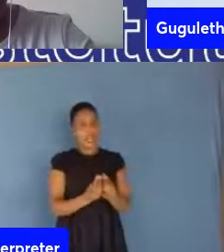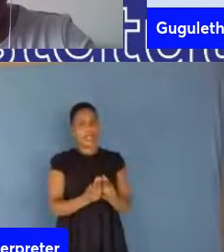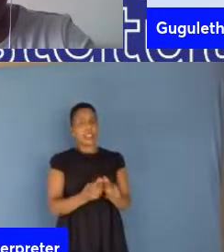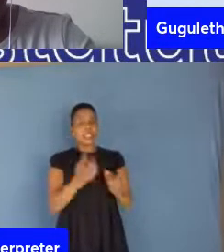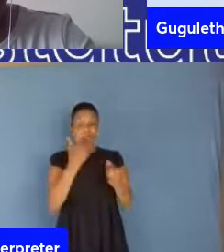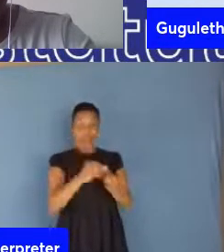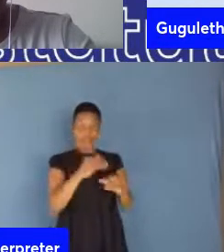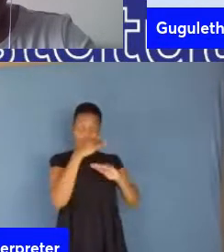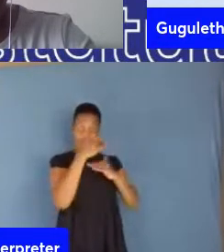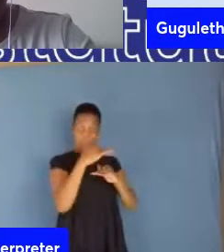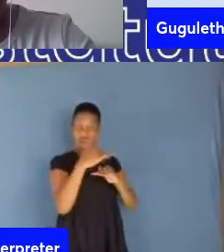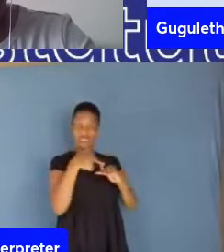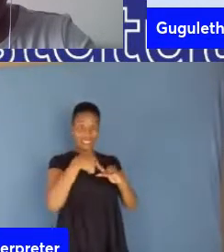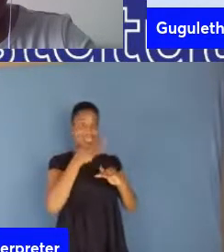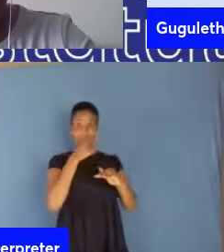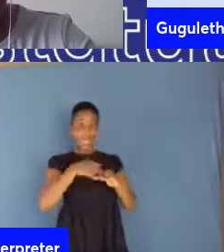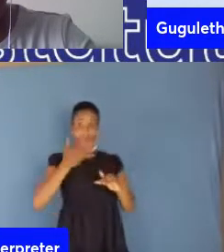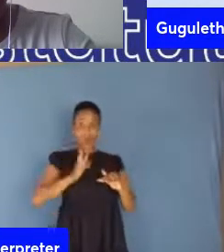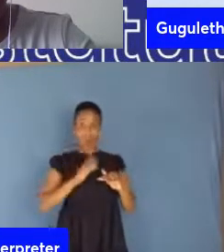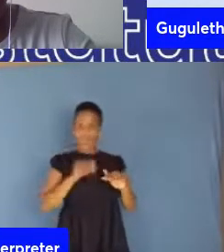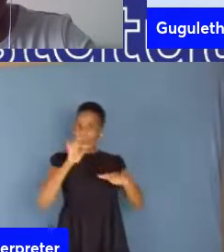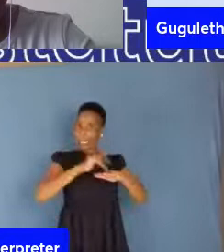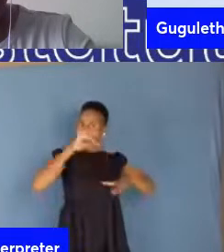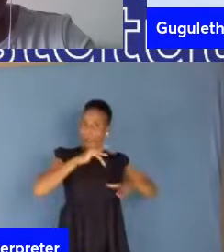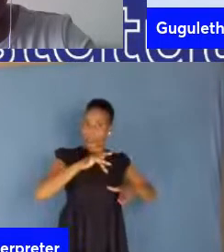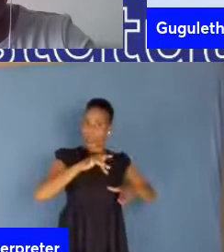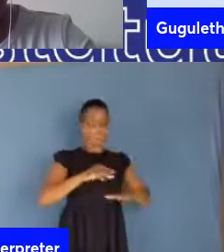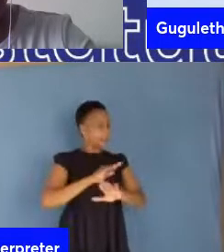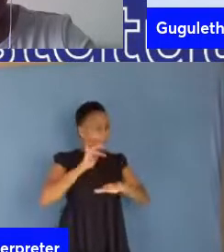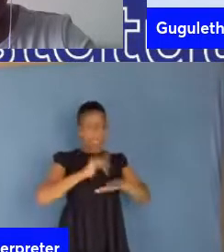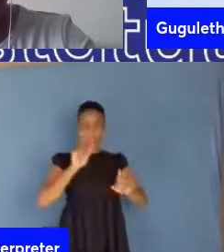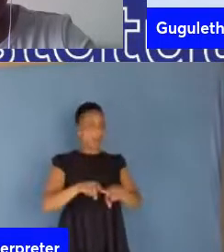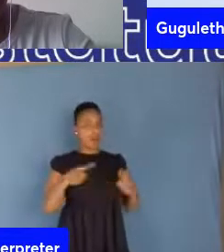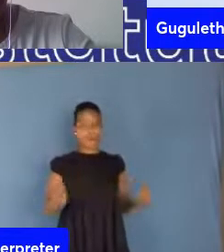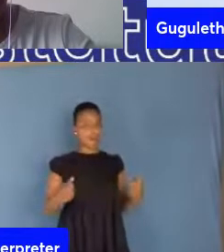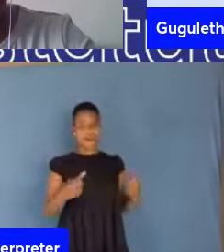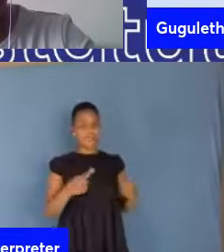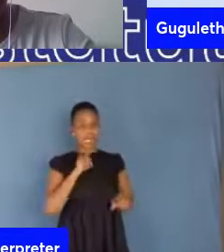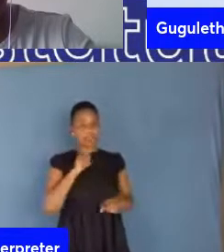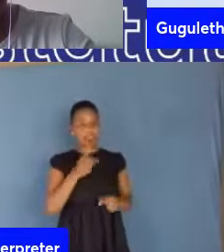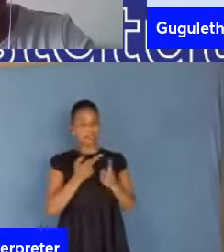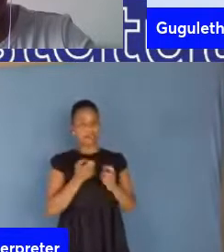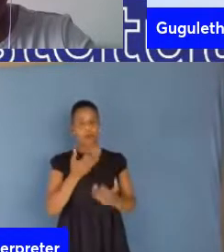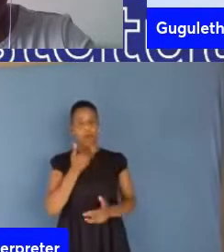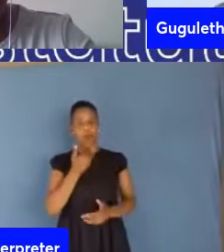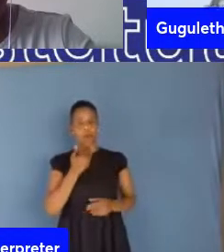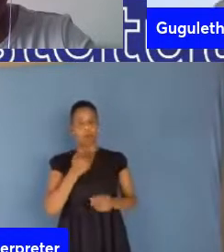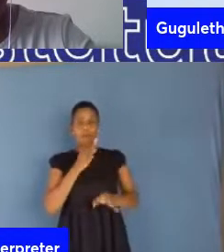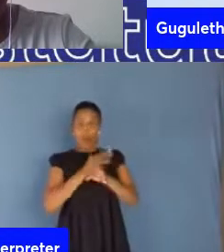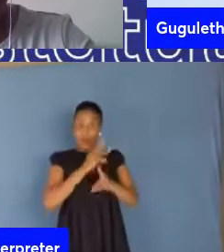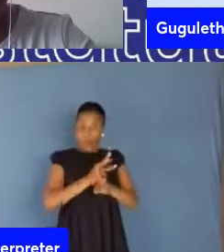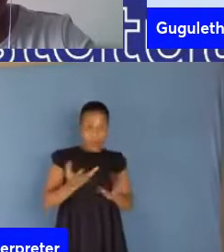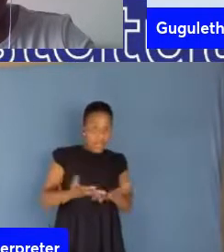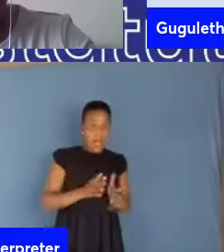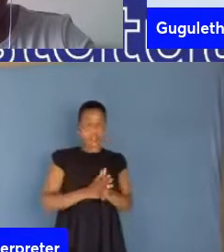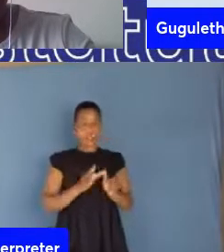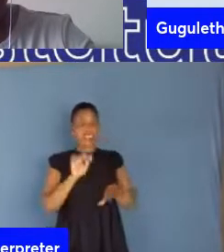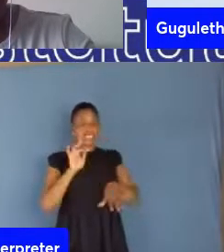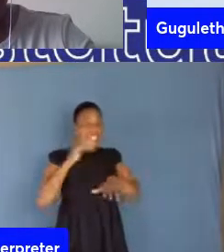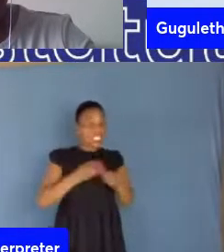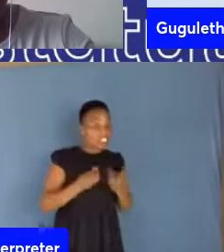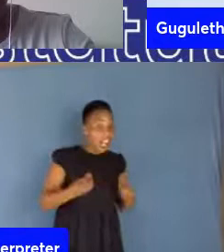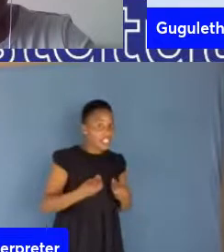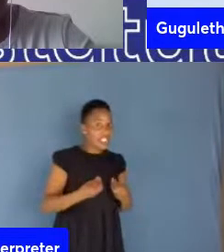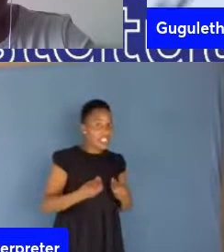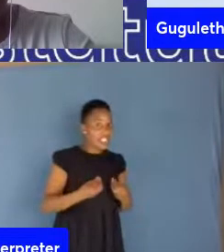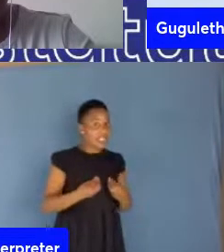touched. Even if it's from the parents that wants to touch the child or kiss the child, if the child does not want to be touched or